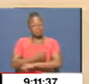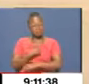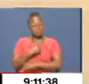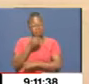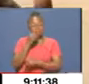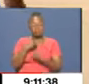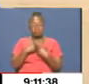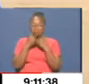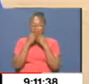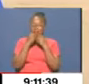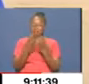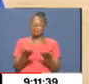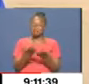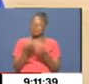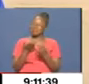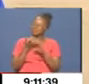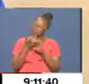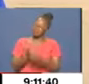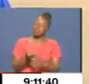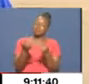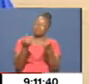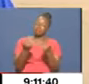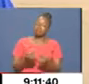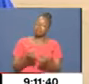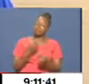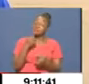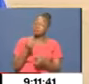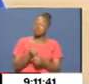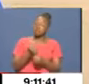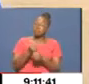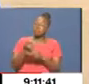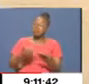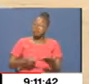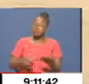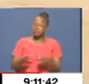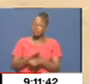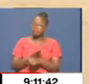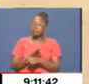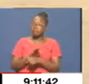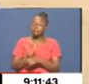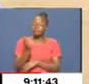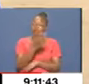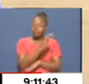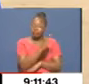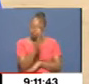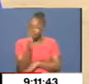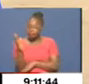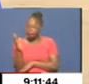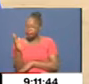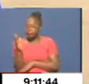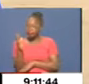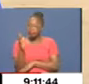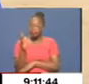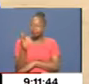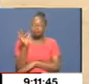So it becomes hard for them to come. So what they're doing, mostly, you know, some of them are in the bushes taking the wild